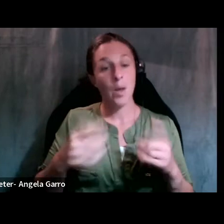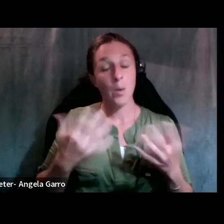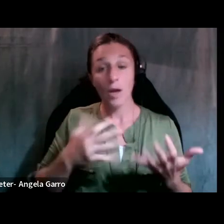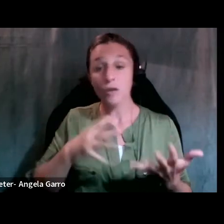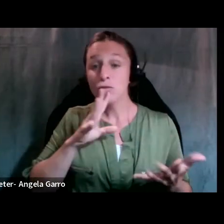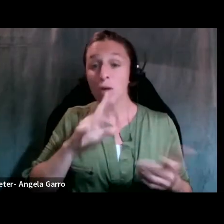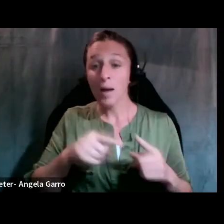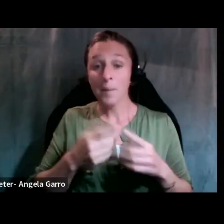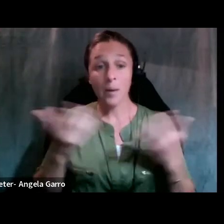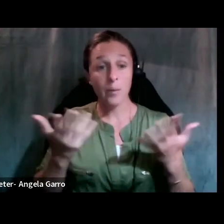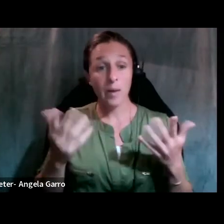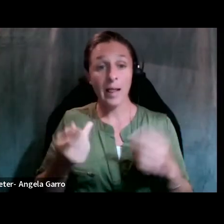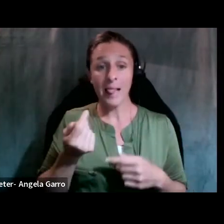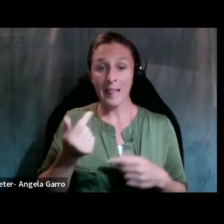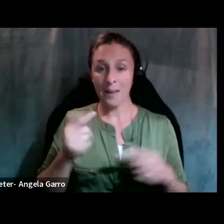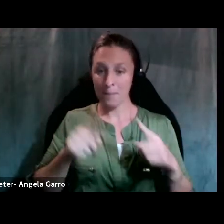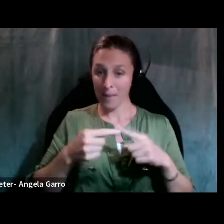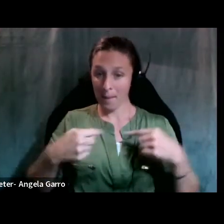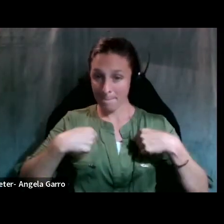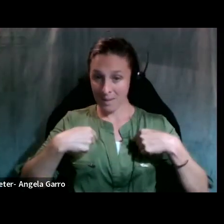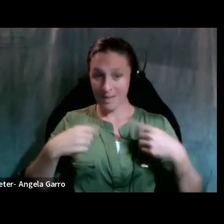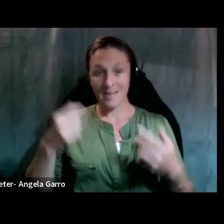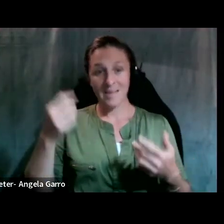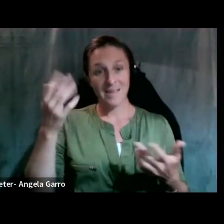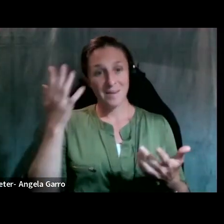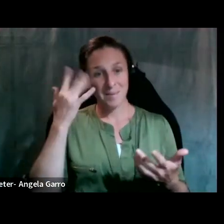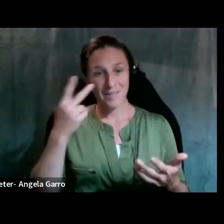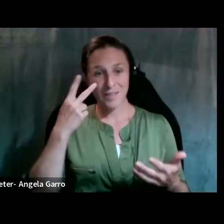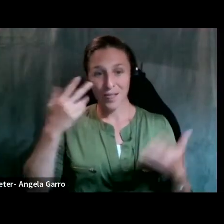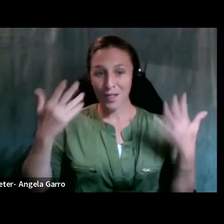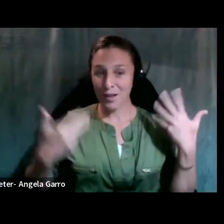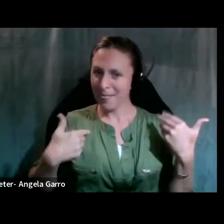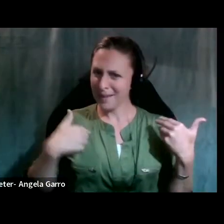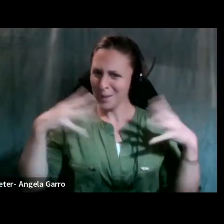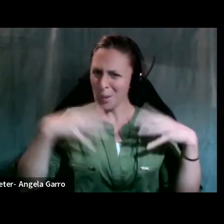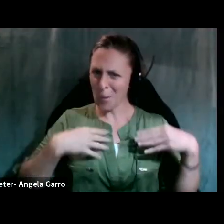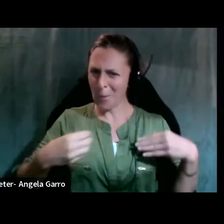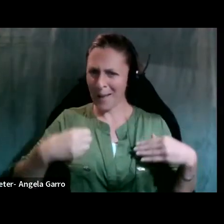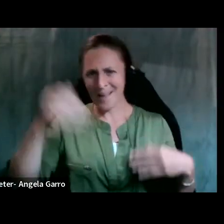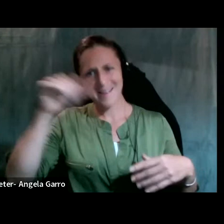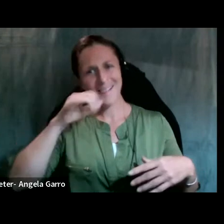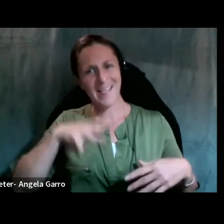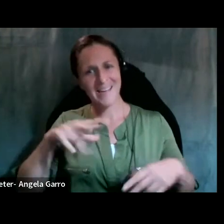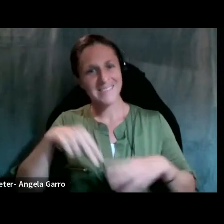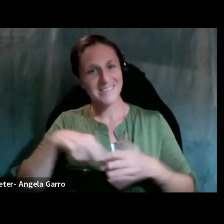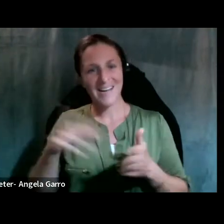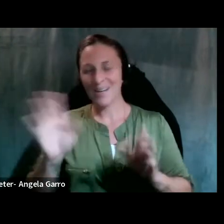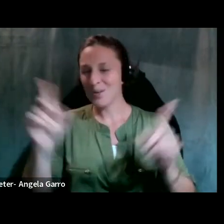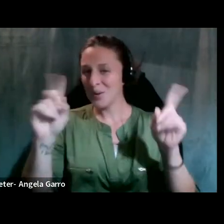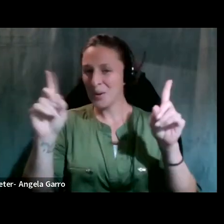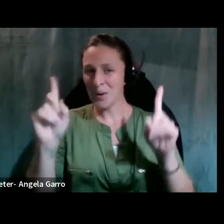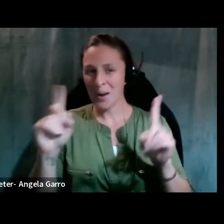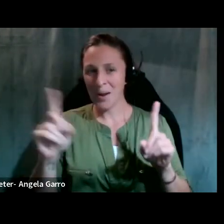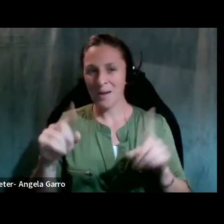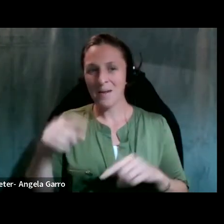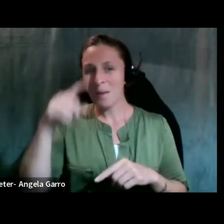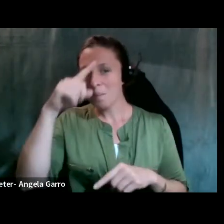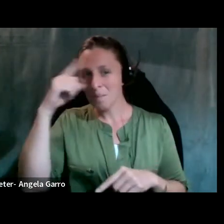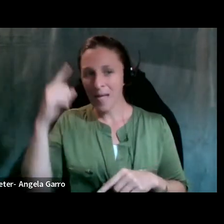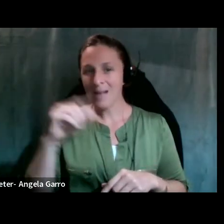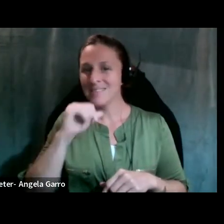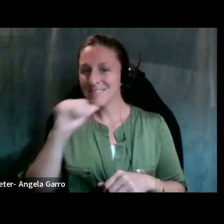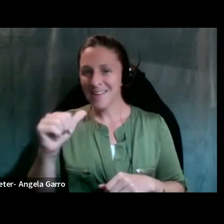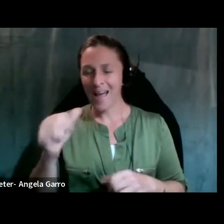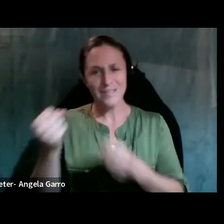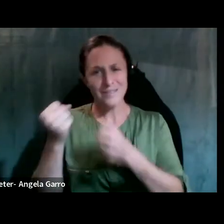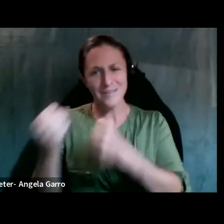is a little bit about me saying, oh, look at this white lady standing here. No, no, no. Black is not as dominant as